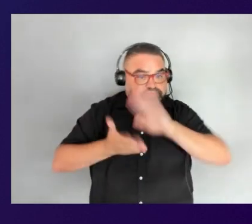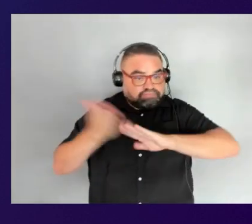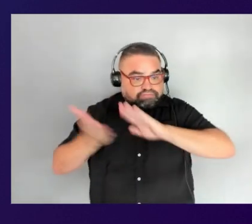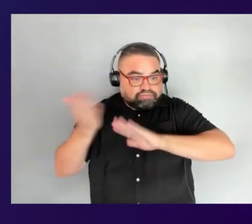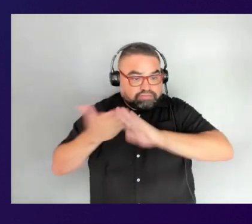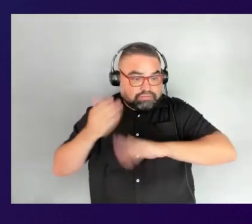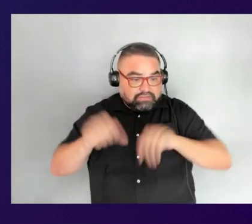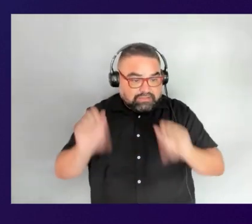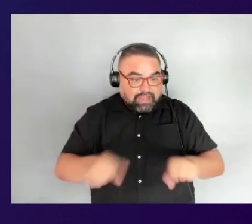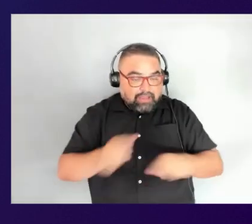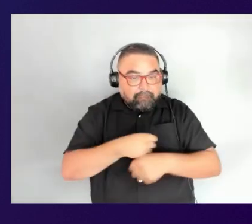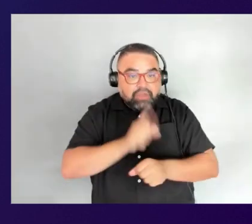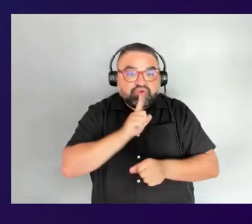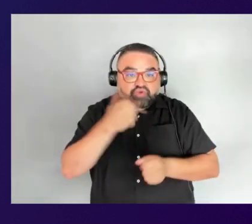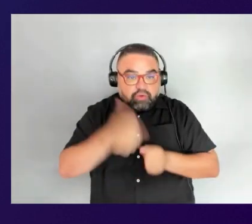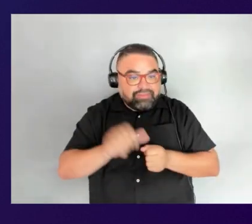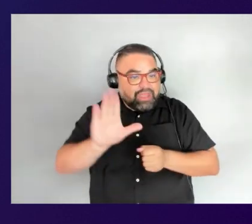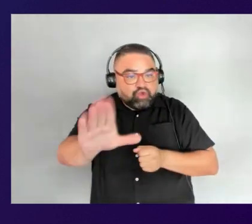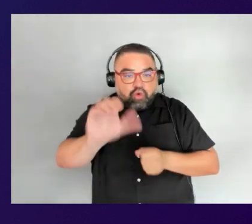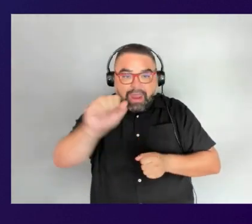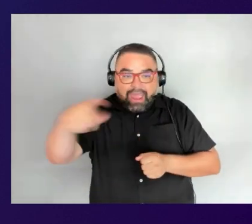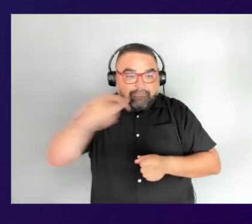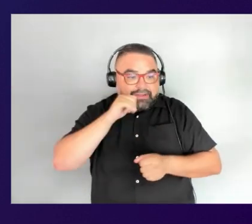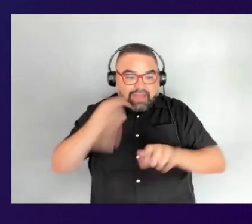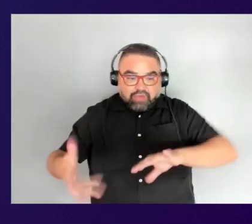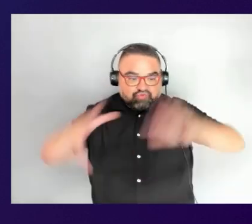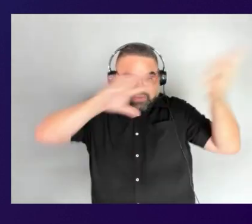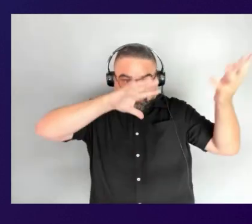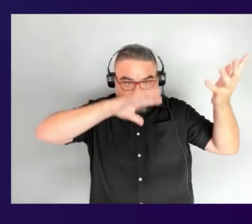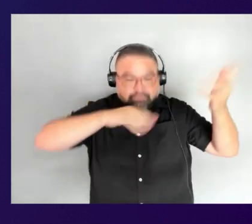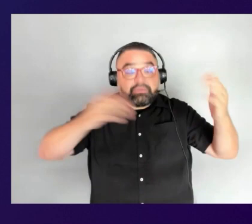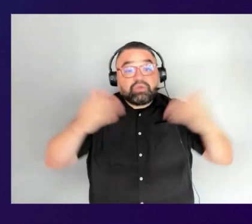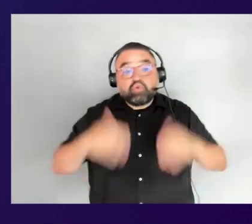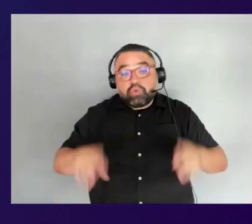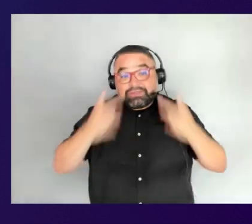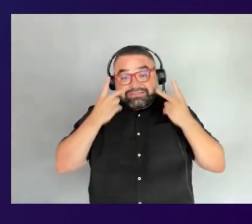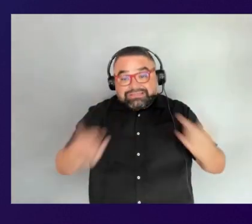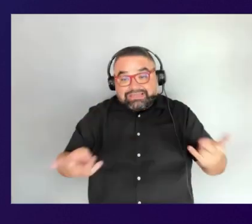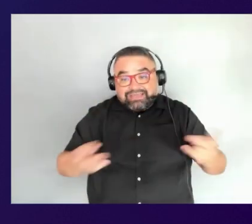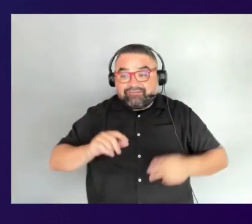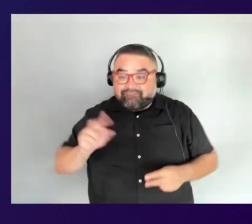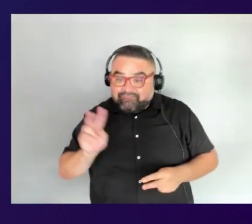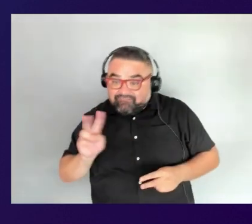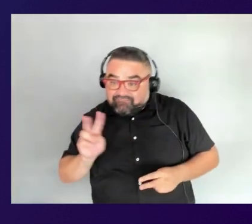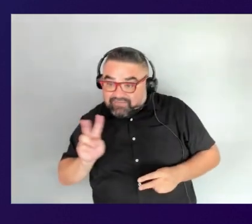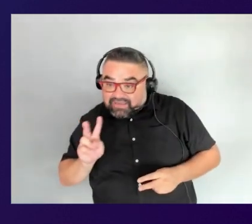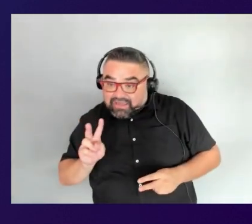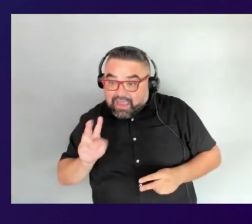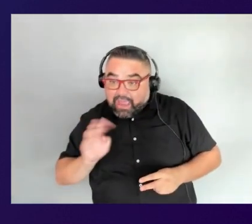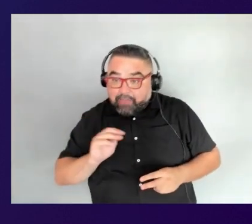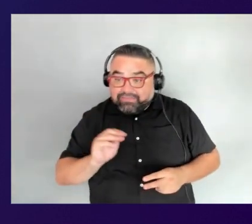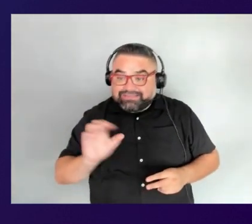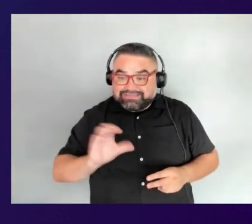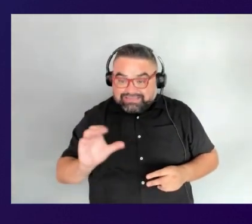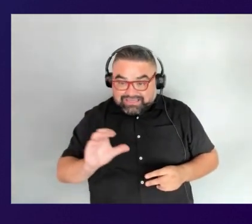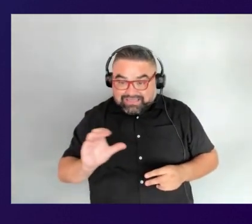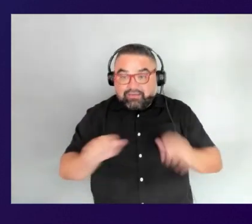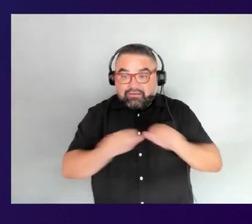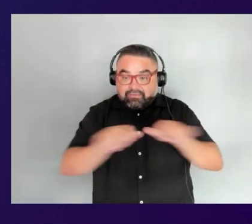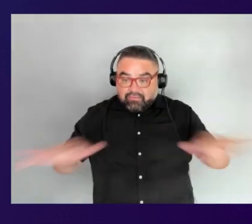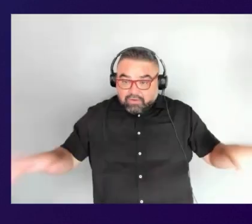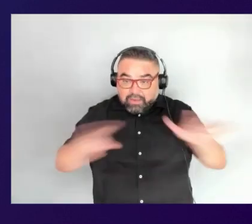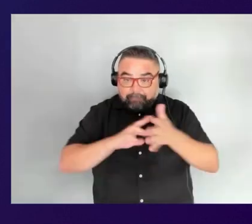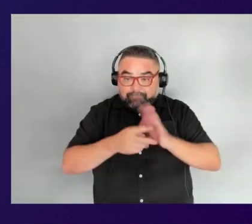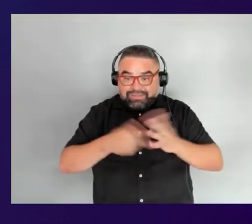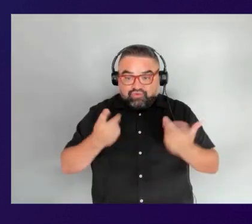application is not disrupted. We're also seeing VMC deployments where customers can spin up a VMC server on